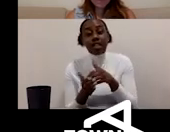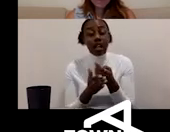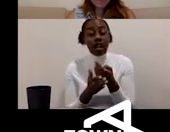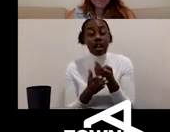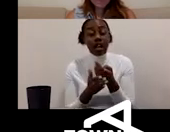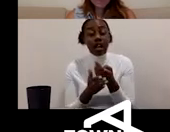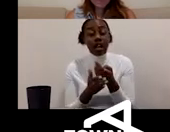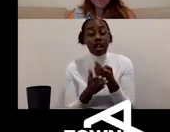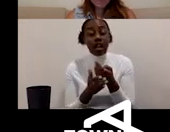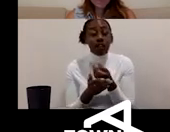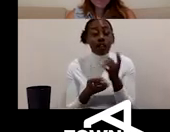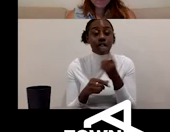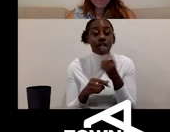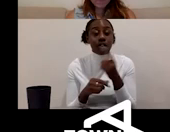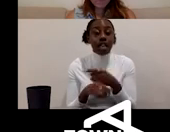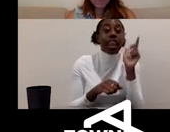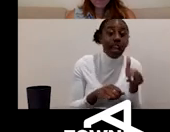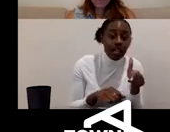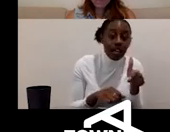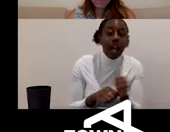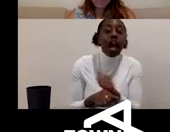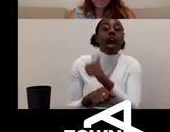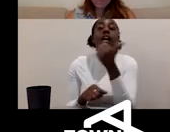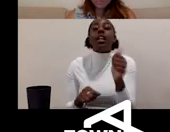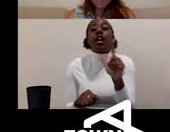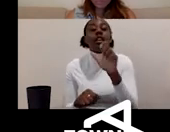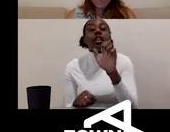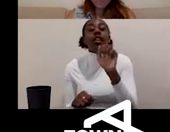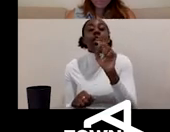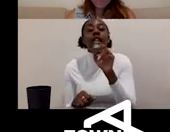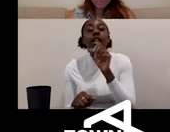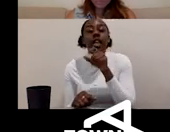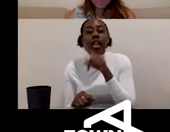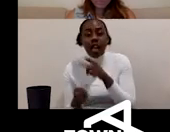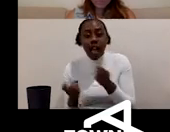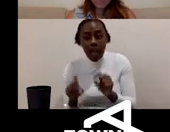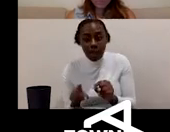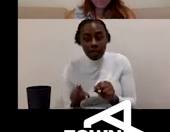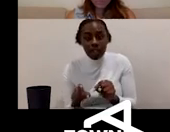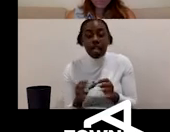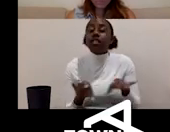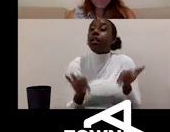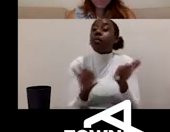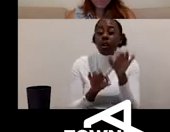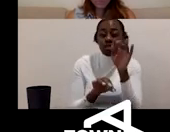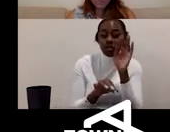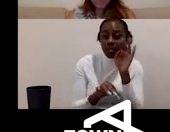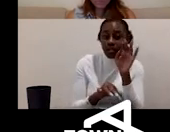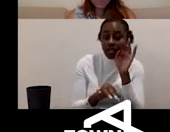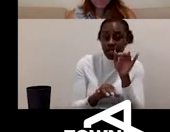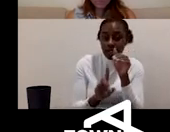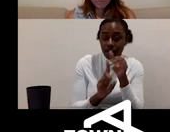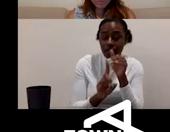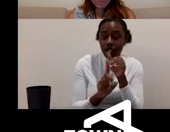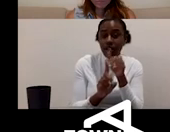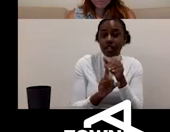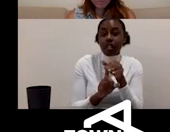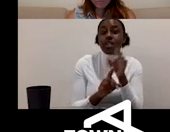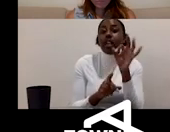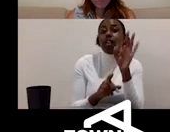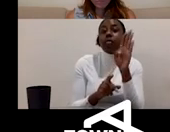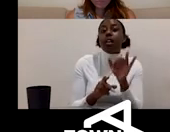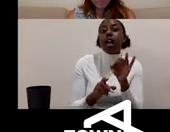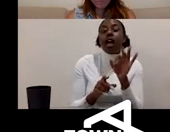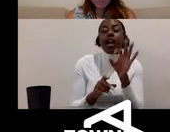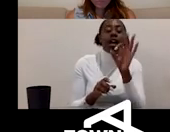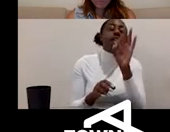another leak comes out. And it's important to say at this point that the FBI has publicly said in a hearing that they are no longer